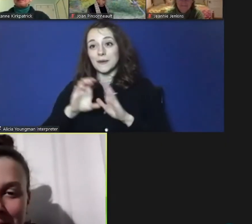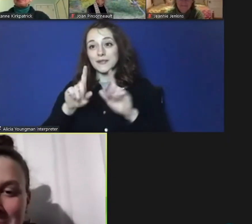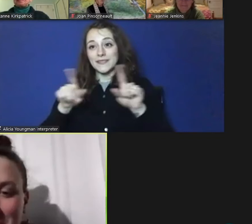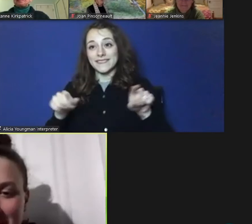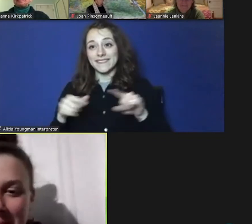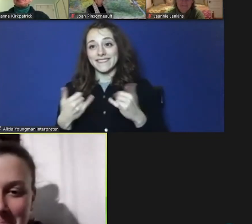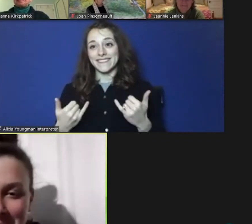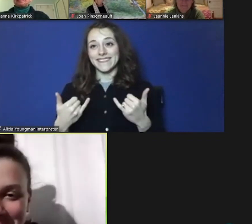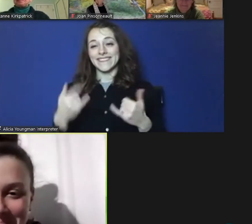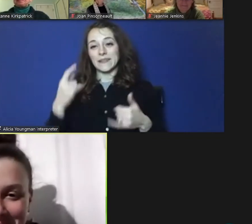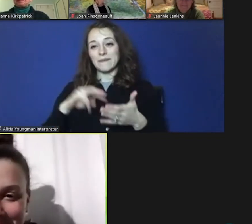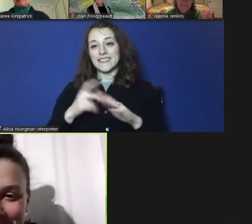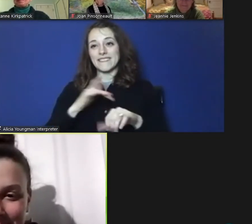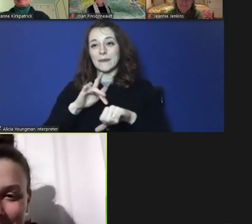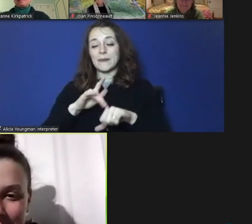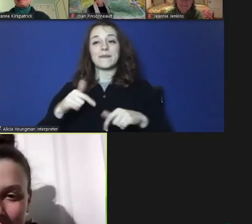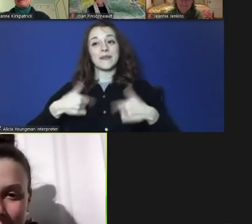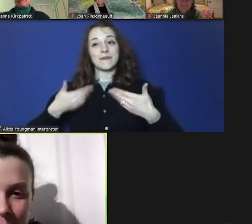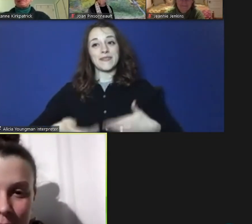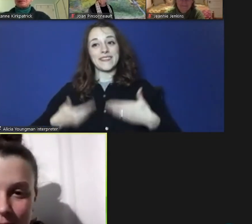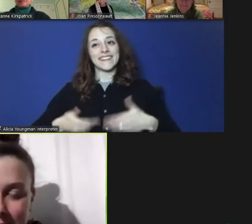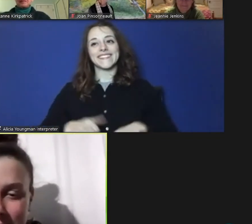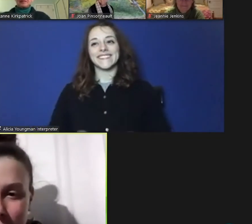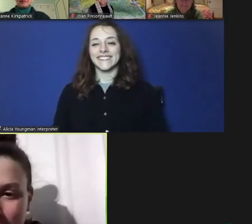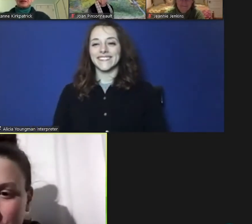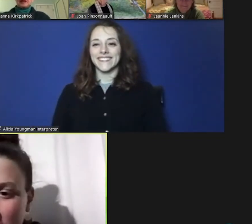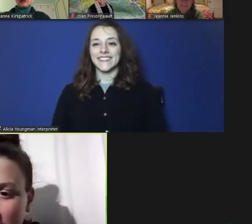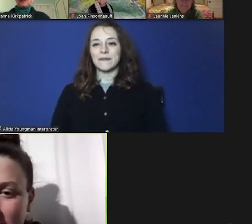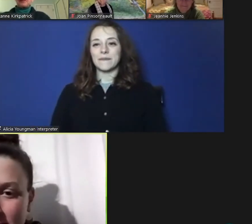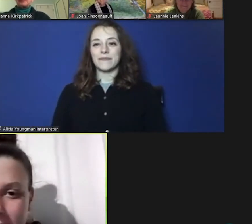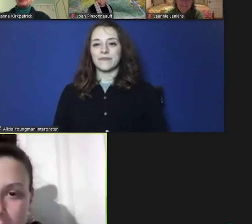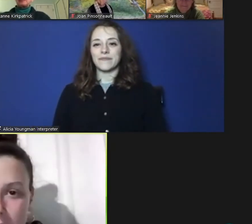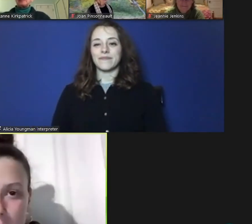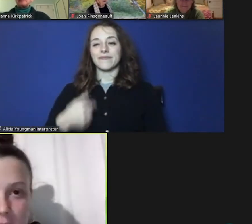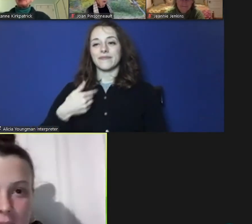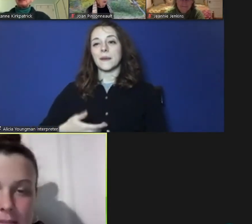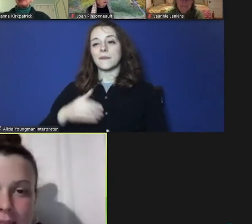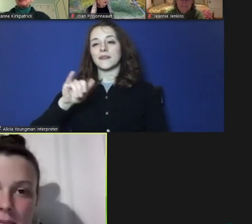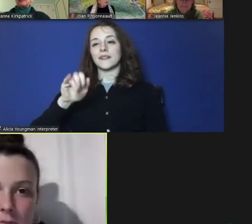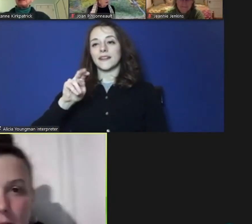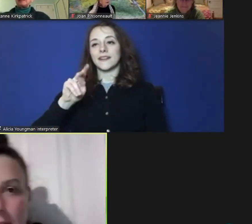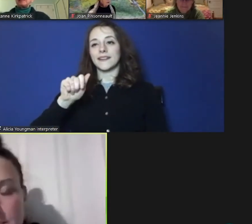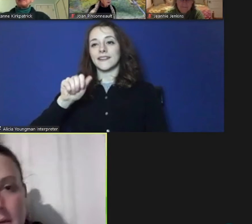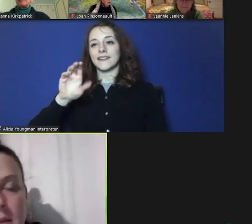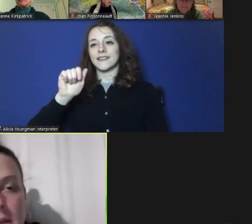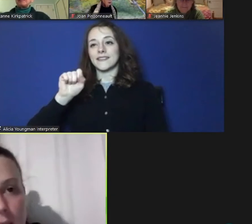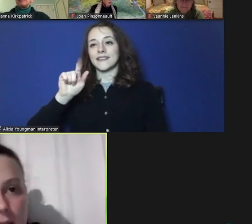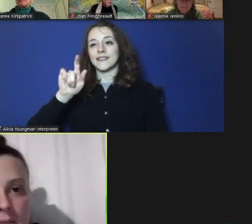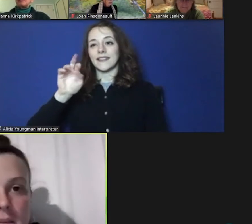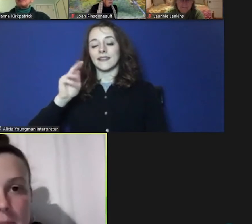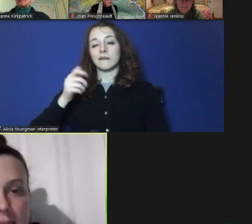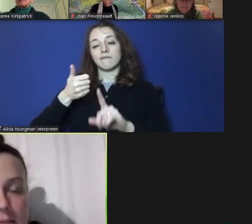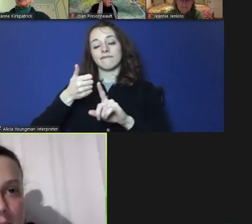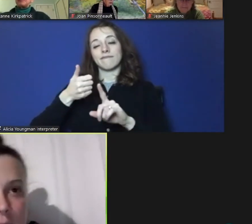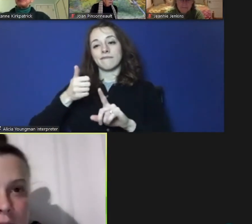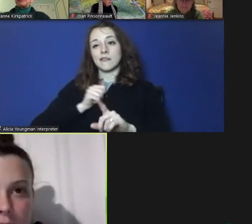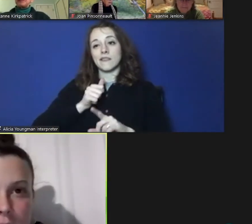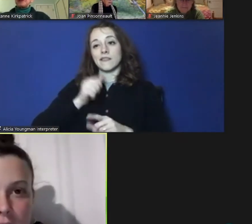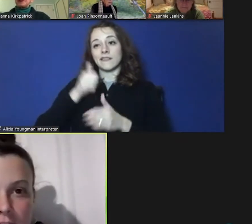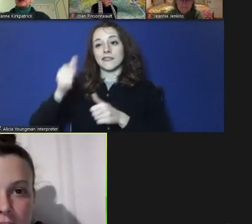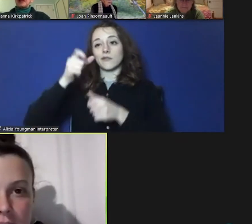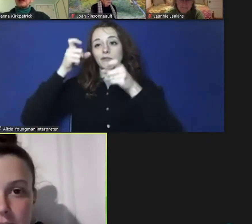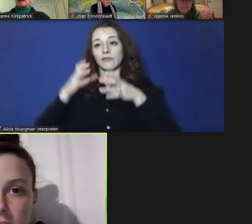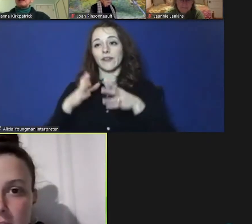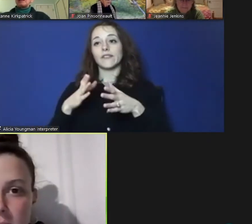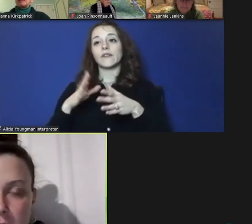is available. Right Jenna, here. Yep. you are recognized. All right. So I'm Jenna Caslin. I am the executive director of the Bennington